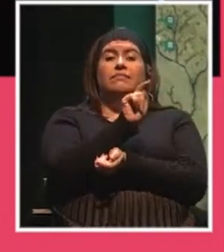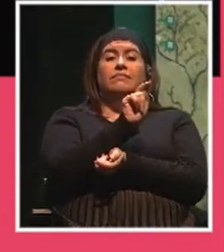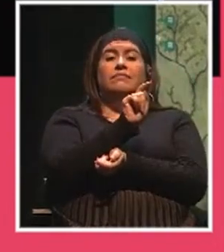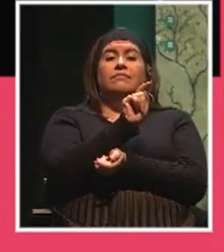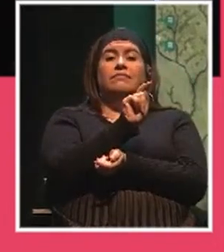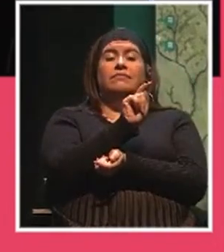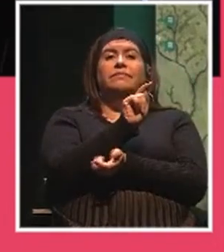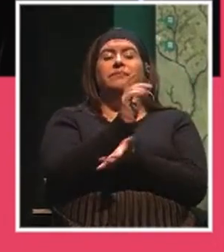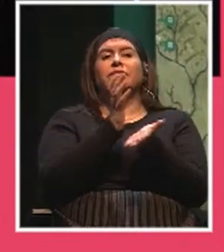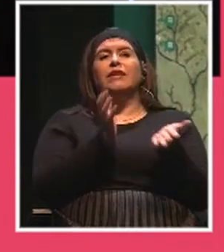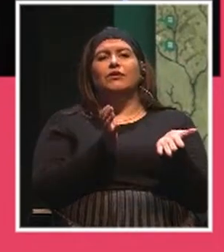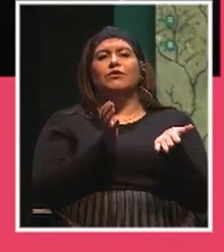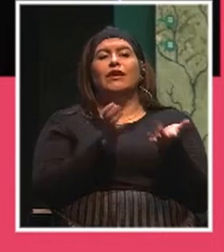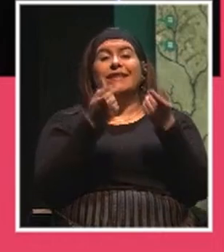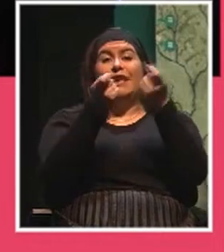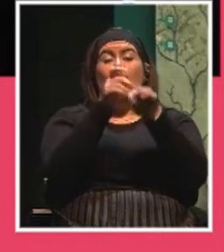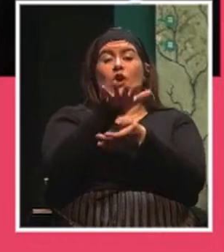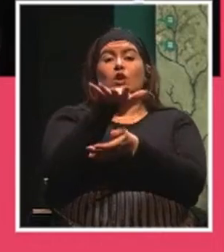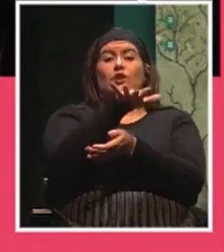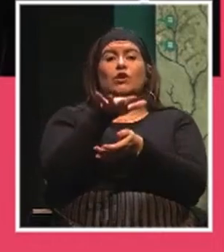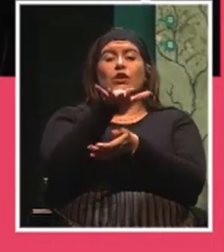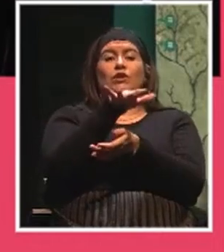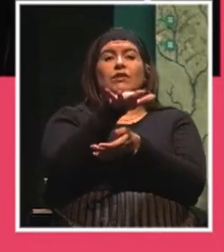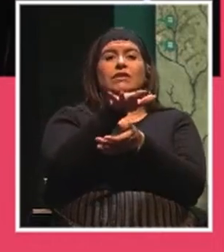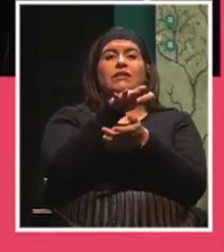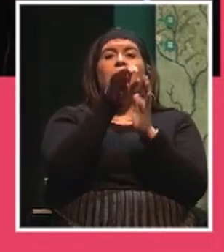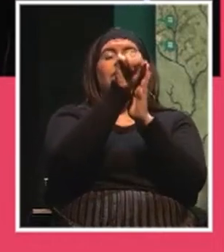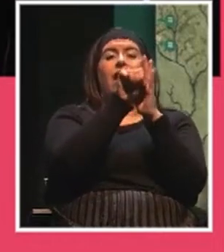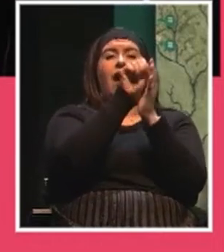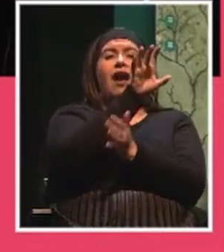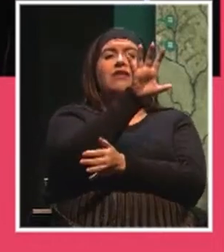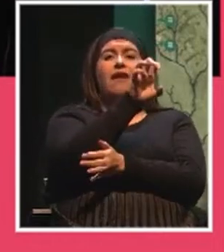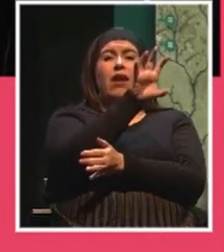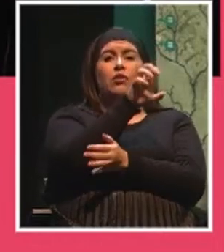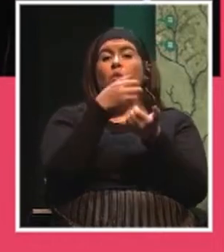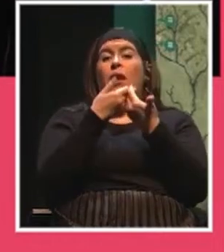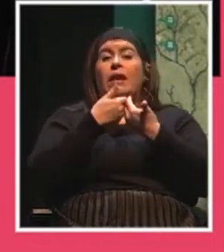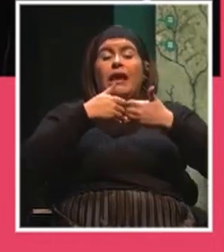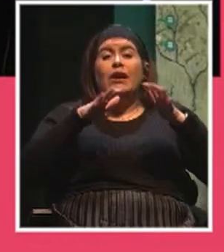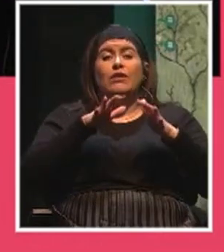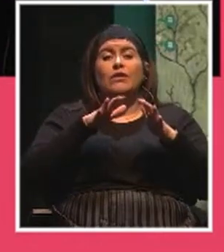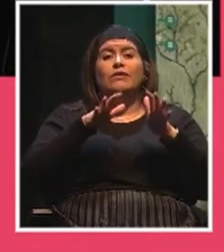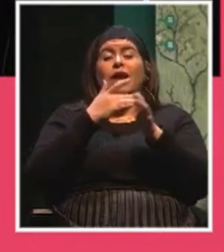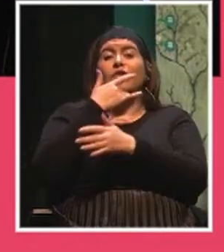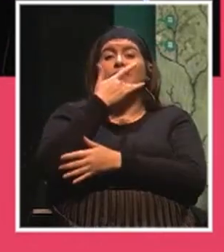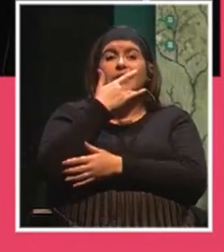The audience decides whether there's going to be a second season, ultimately. So I said, okay, I want